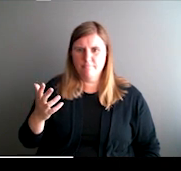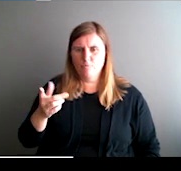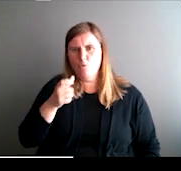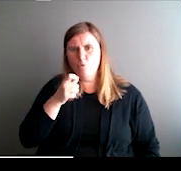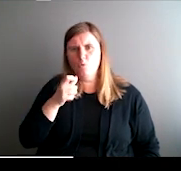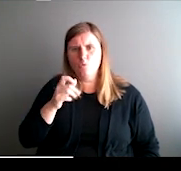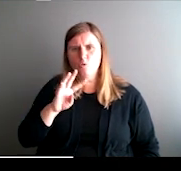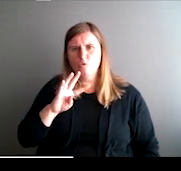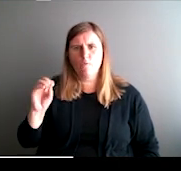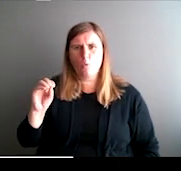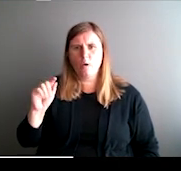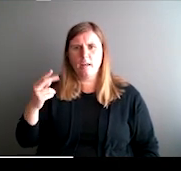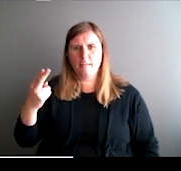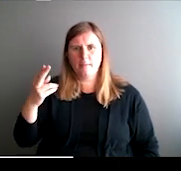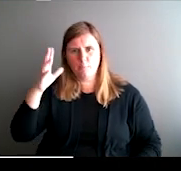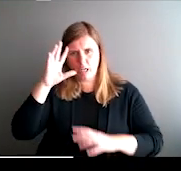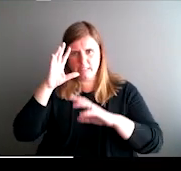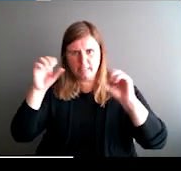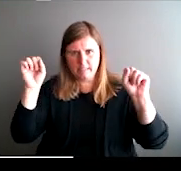who's the 40th president?